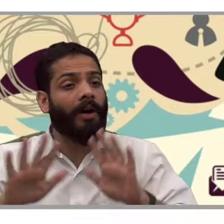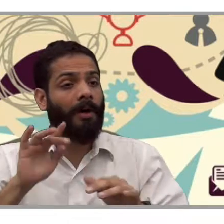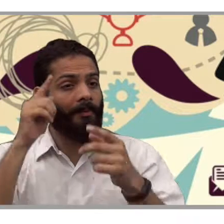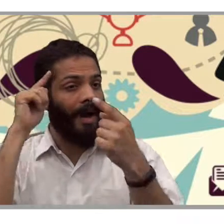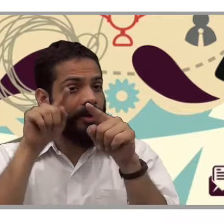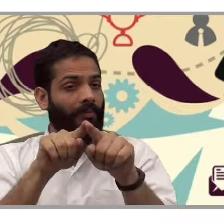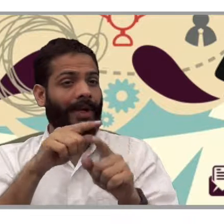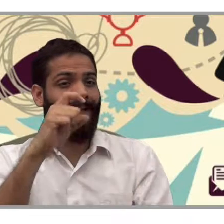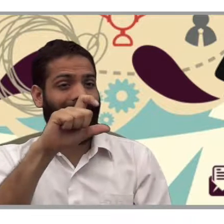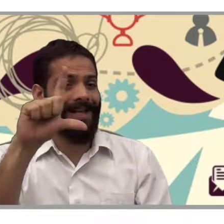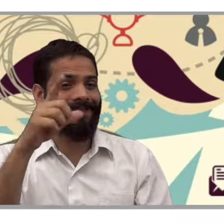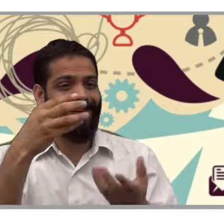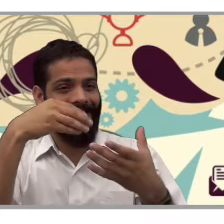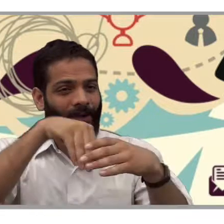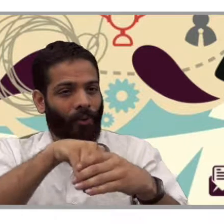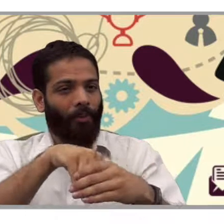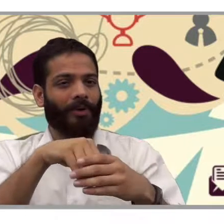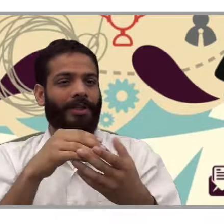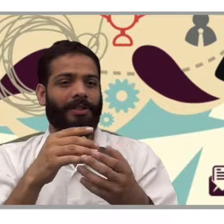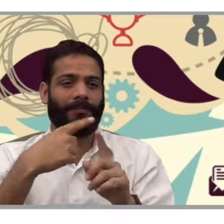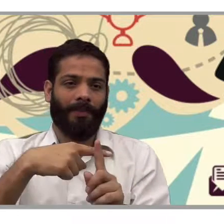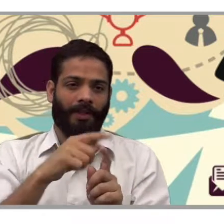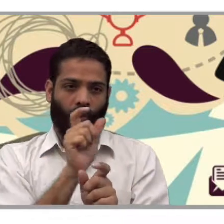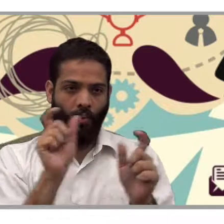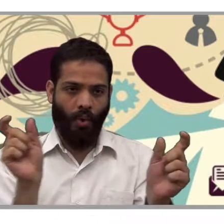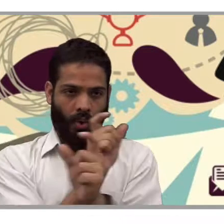Sign Language are also examined.